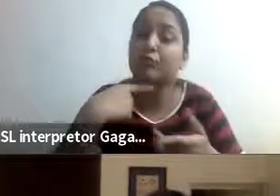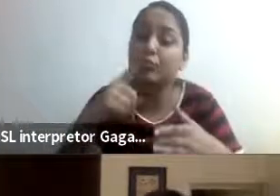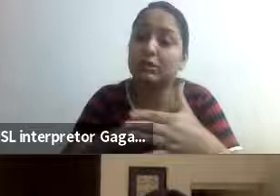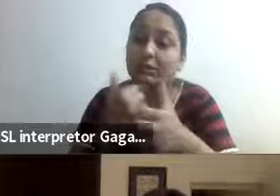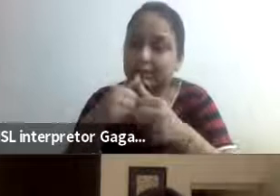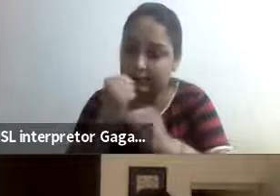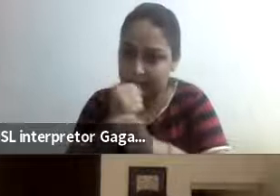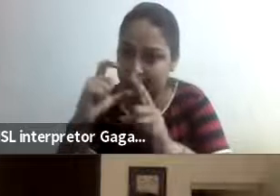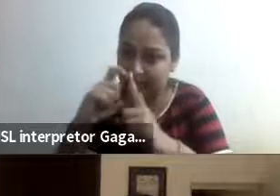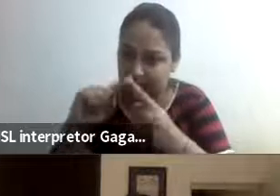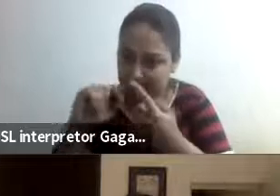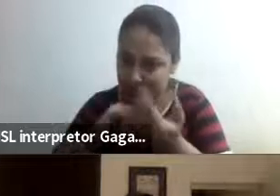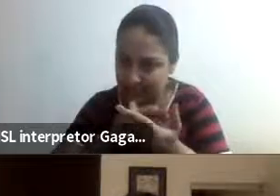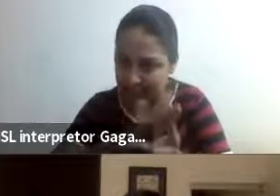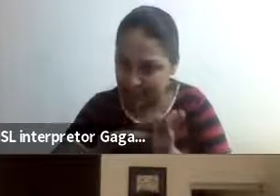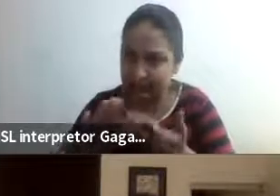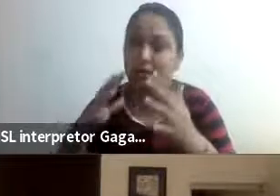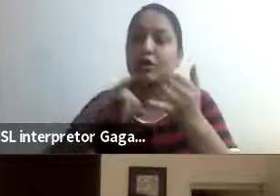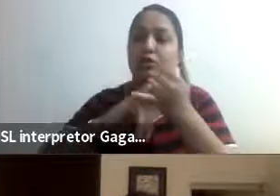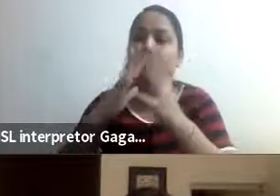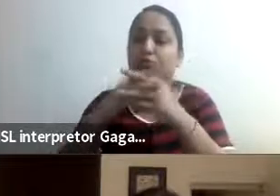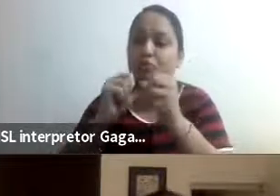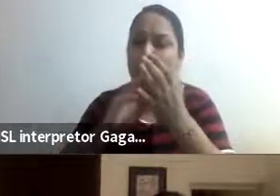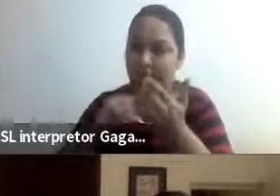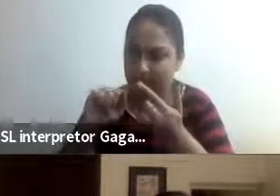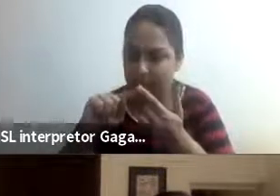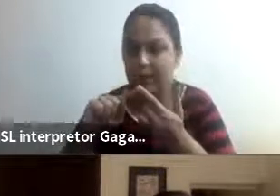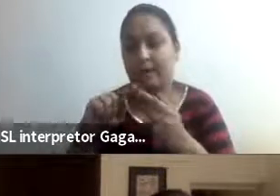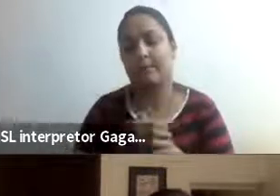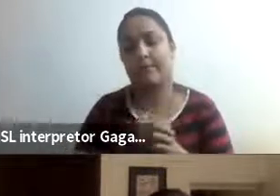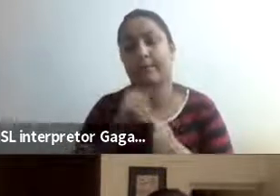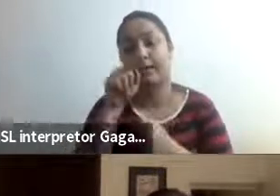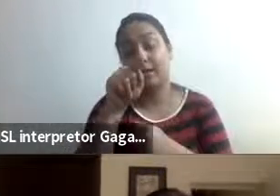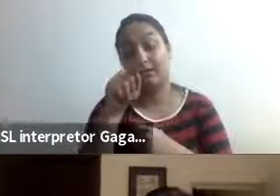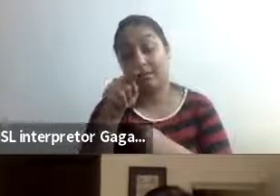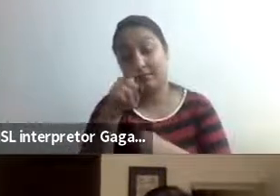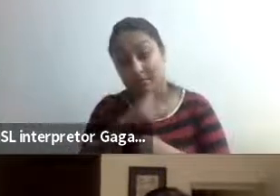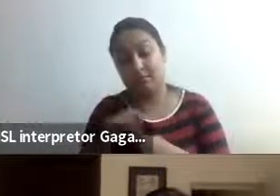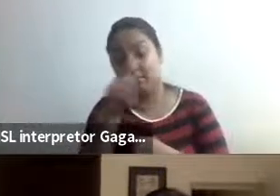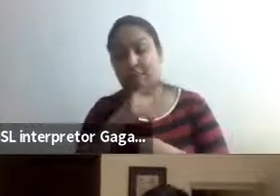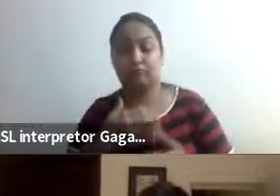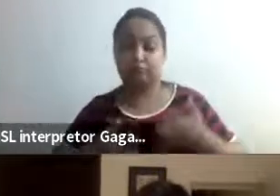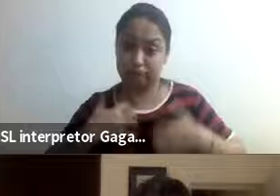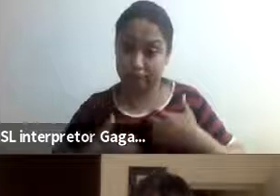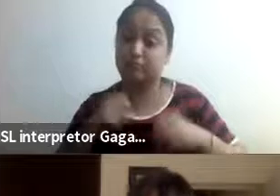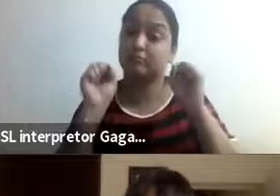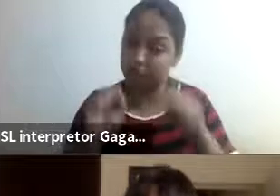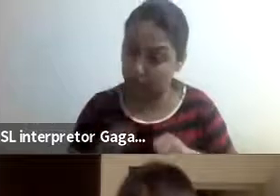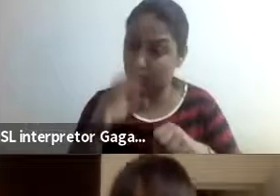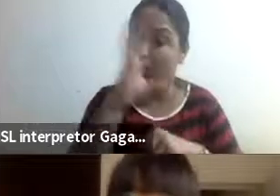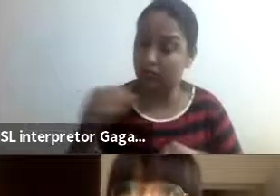the director of Rupankar. The wing was called Rupankar. Now, this is interesting, but it is